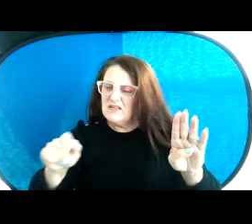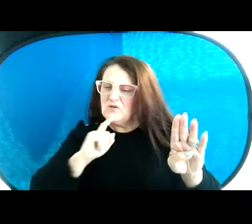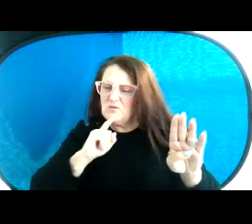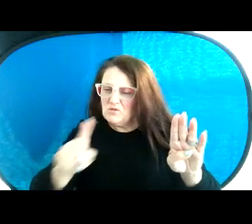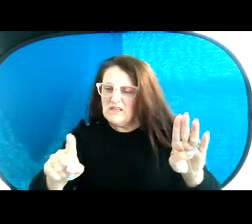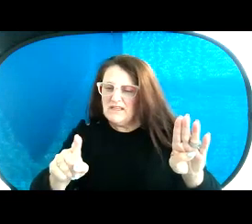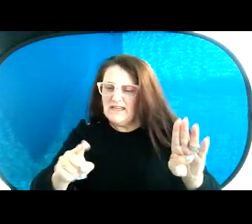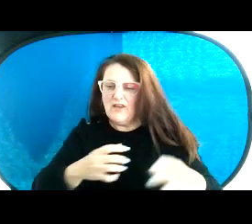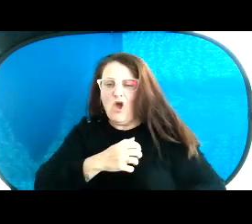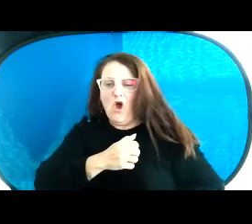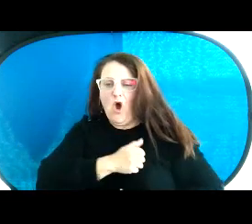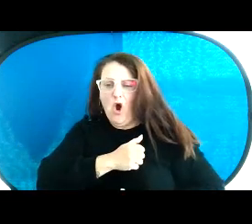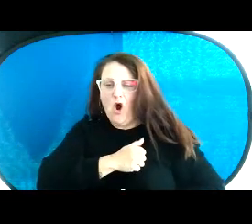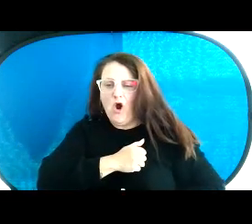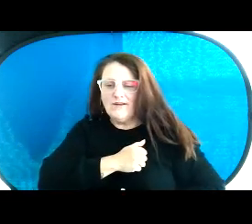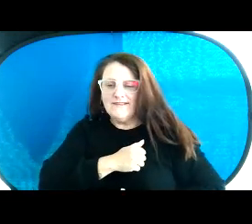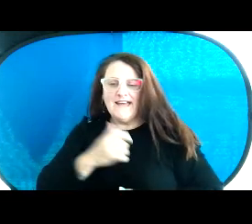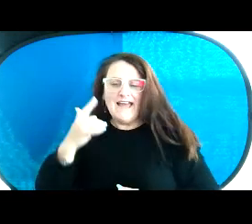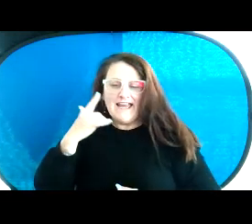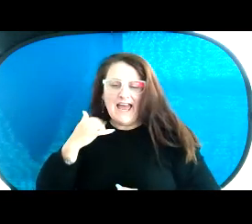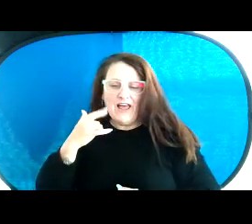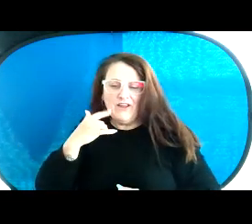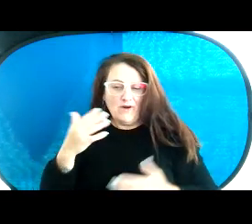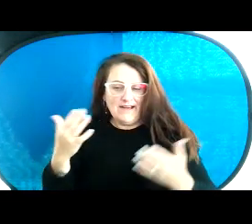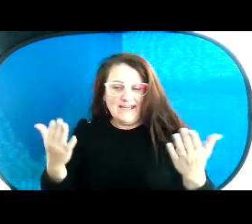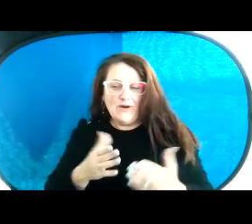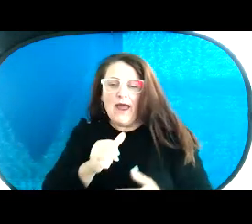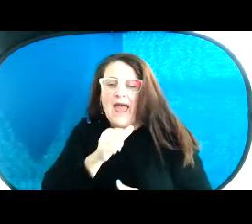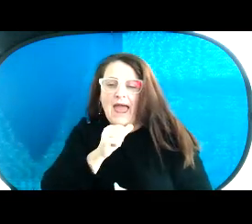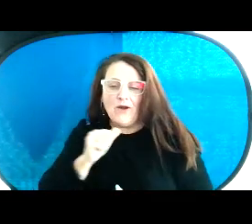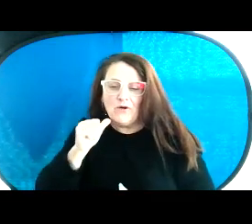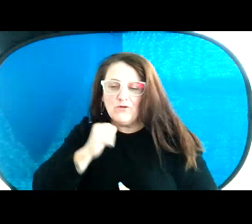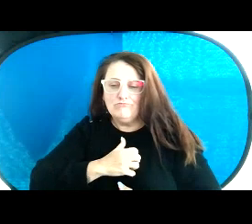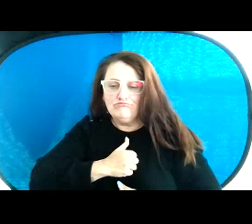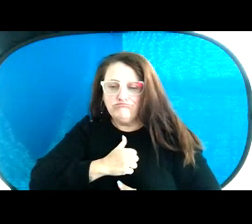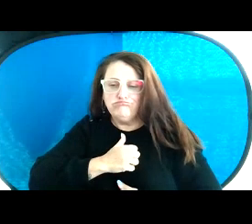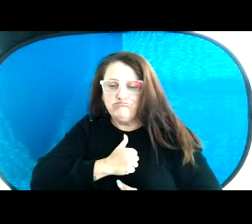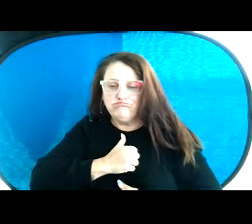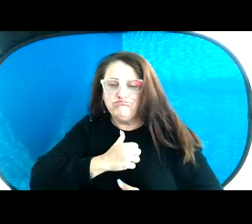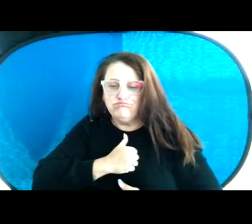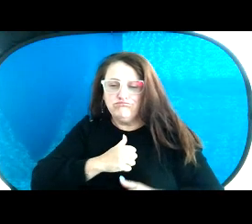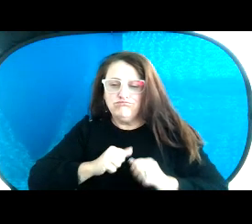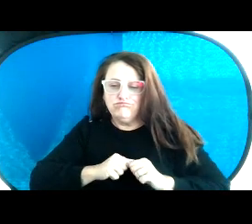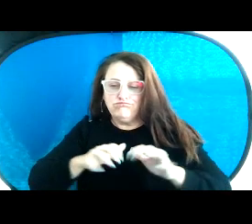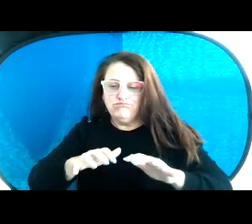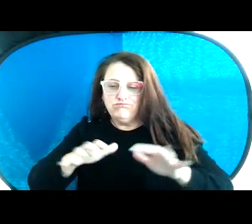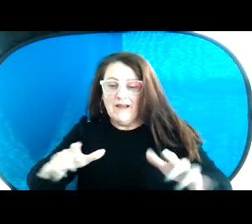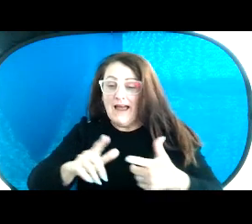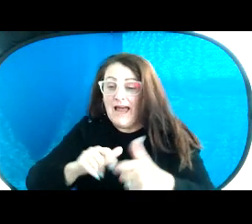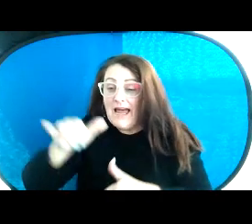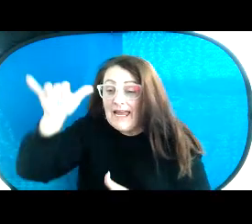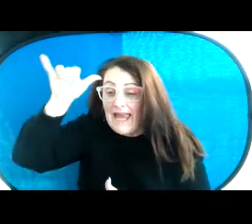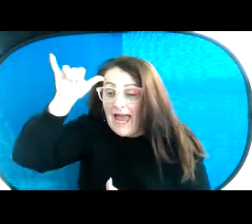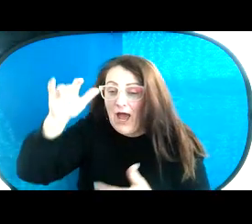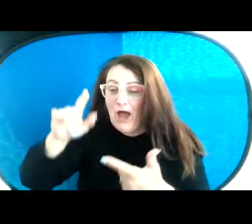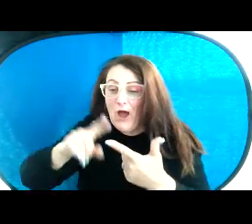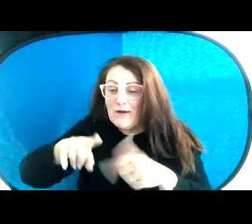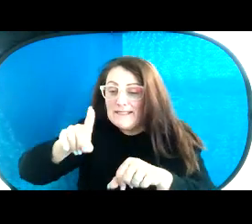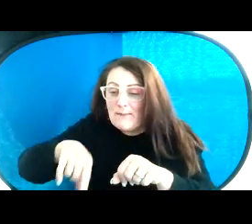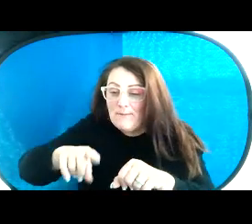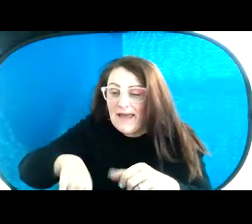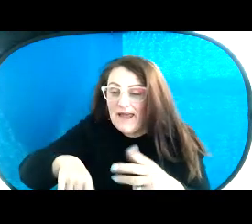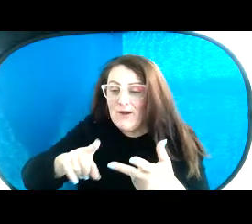beating. Here in Merced County, agriculture is what built us, from cows to tomatoes to corn. Those are the